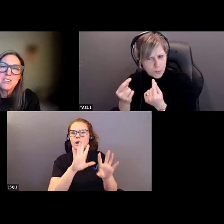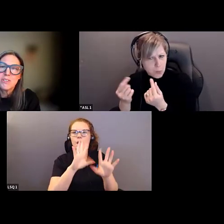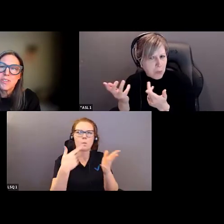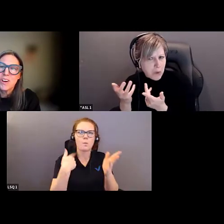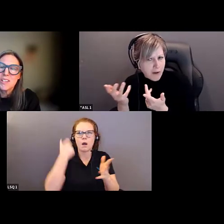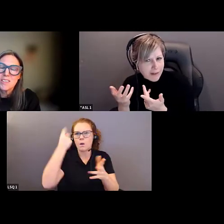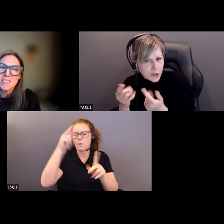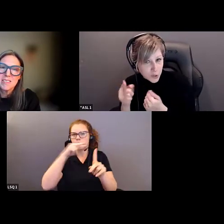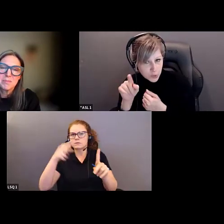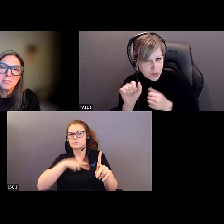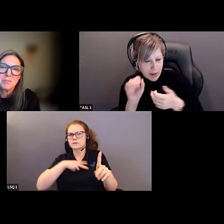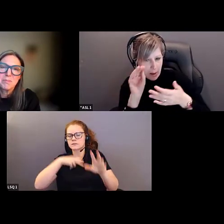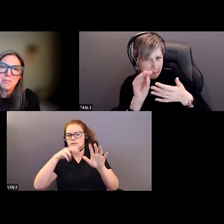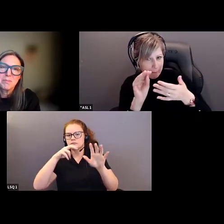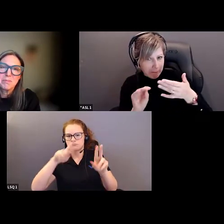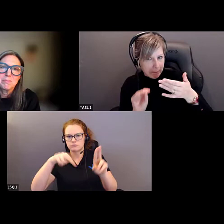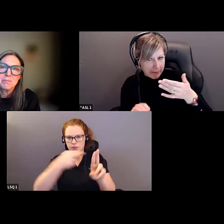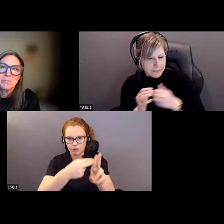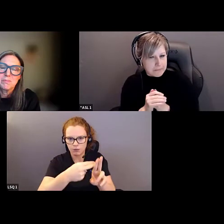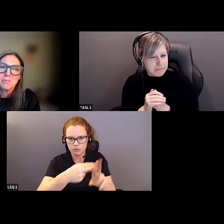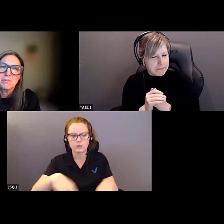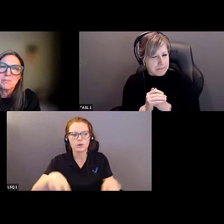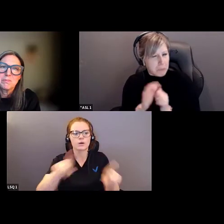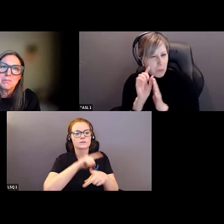to collect your thoughts.